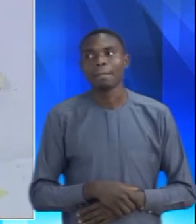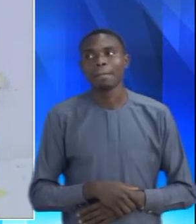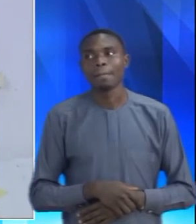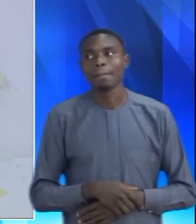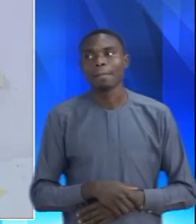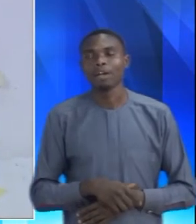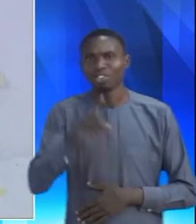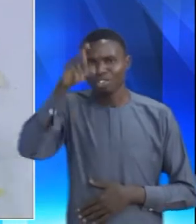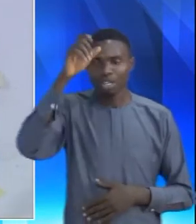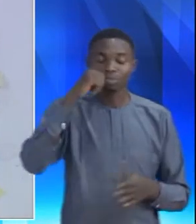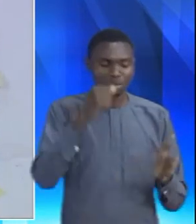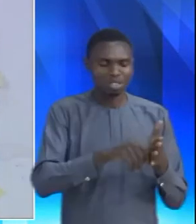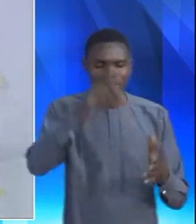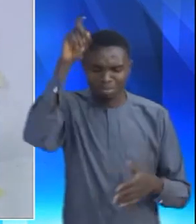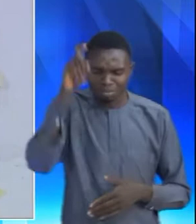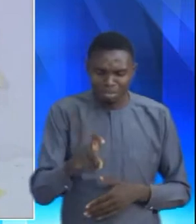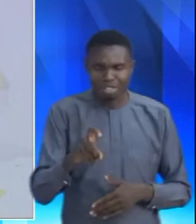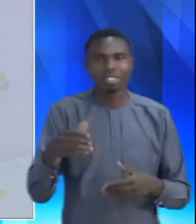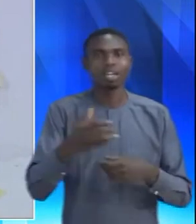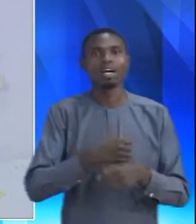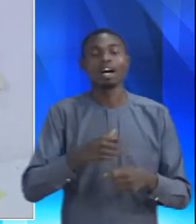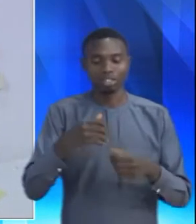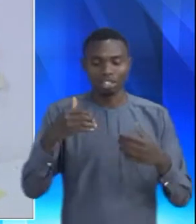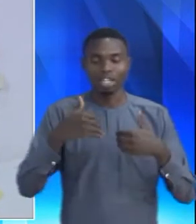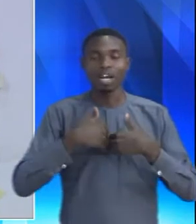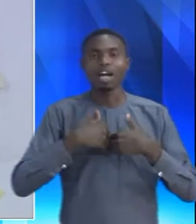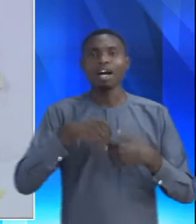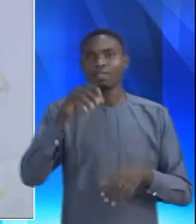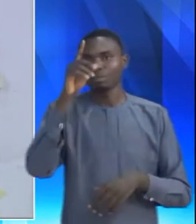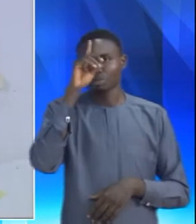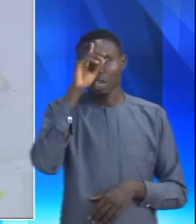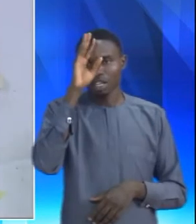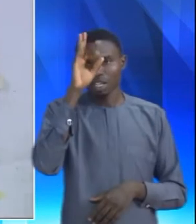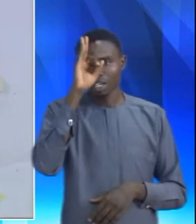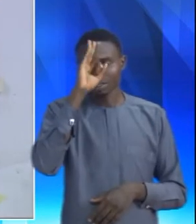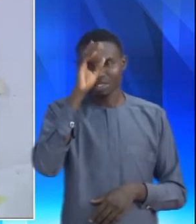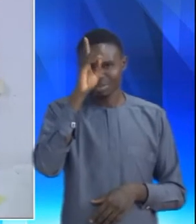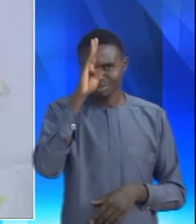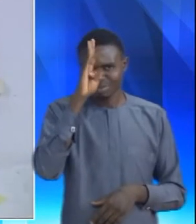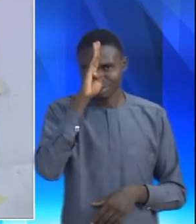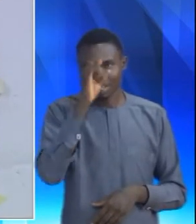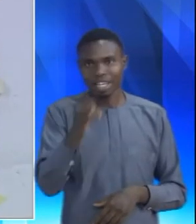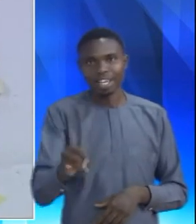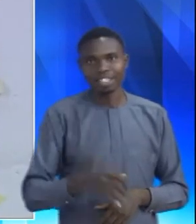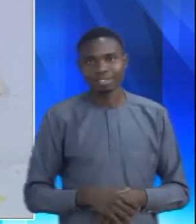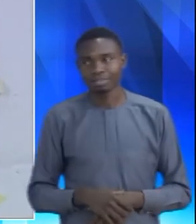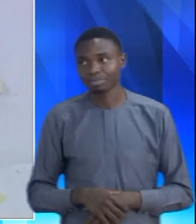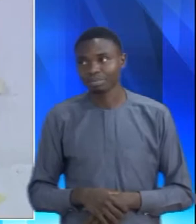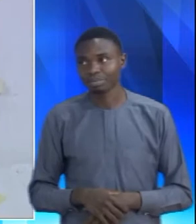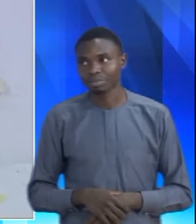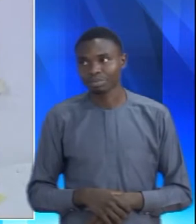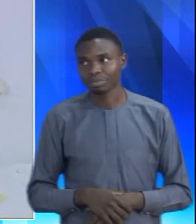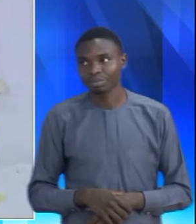heading. The subject matter, why you are writing, you must have to indicate it immediately after